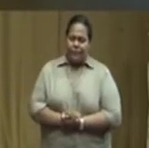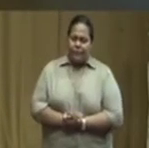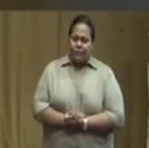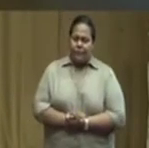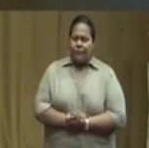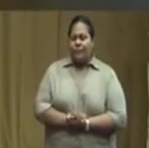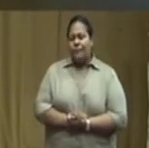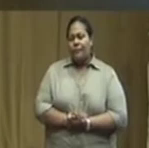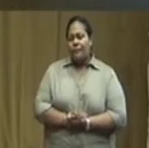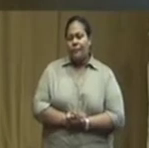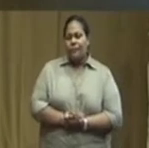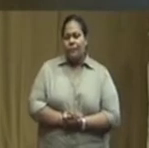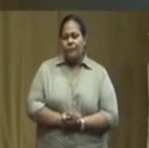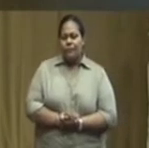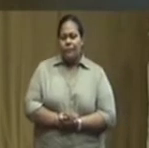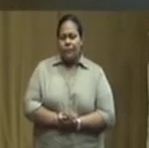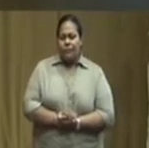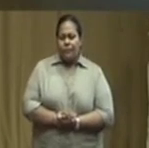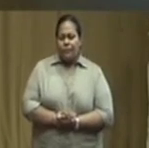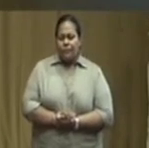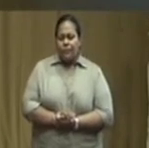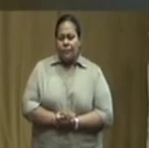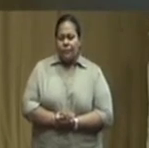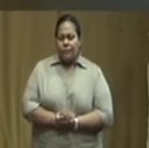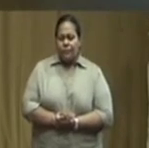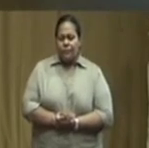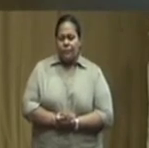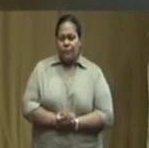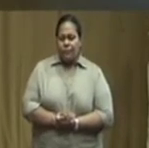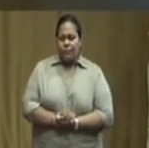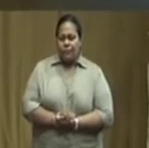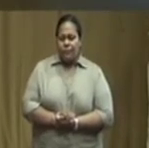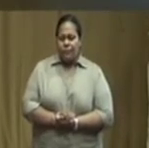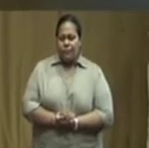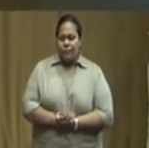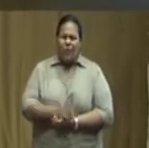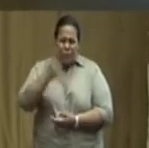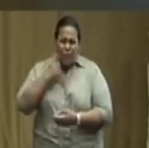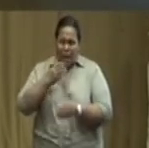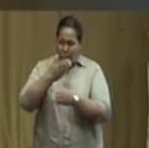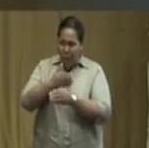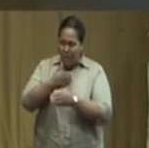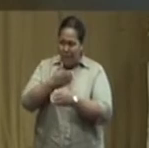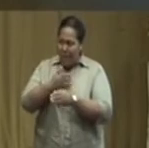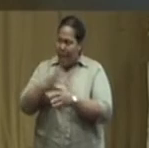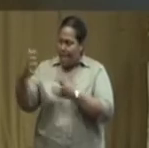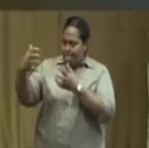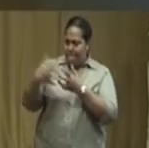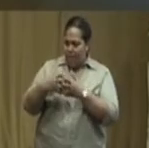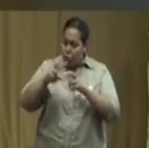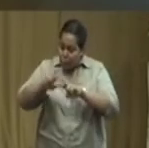long as we do not accept material unreflectively and instead work to adapt them to suit our own needs here in the